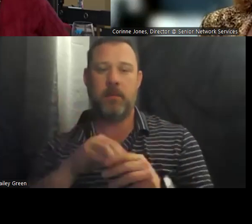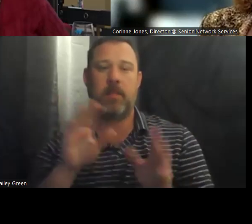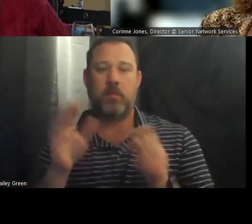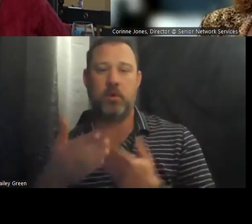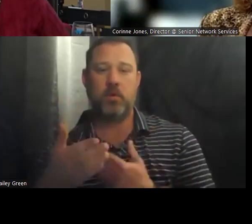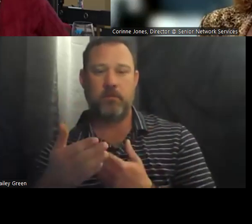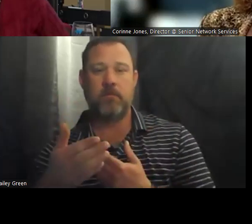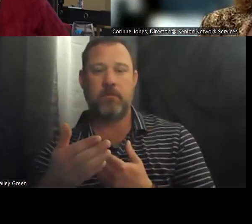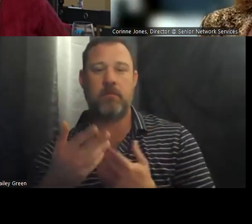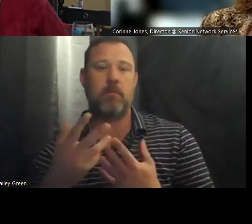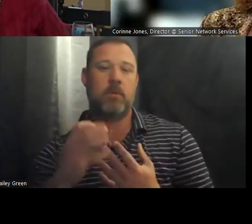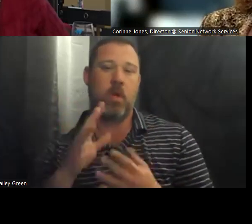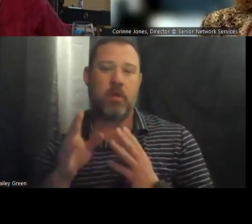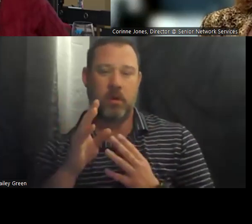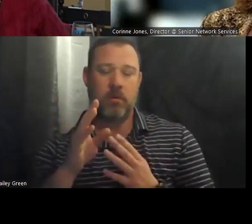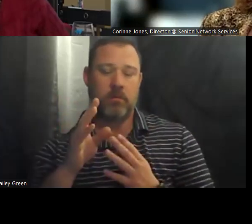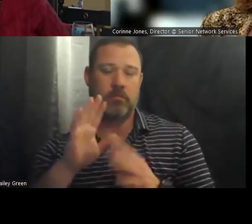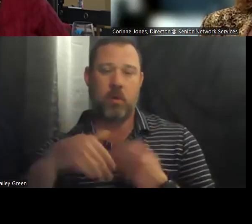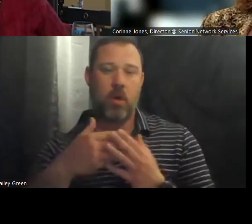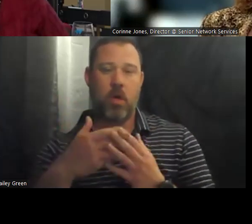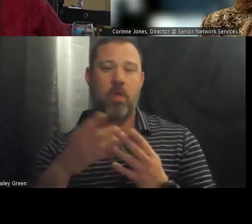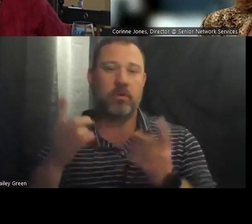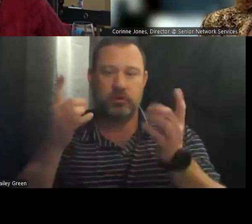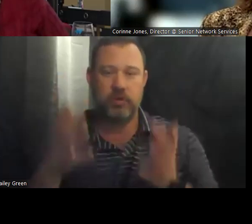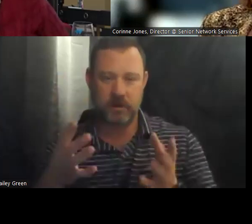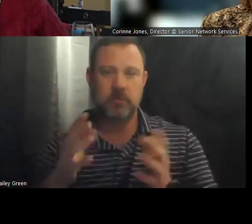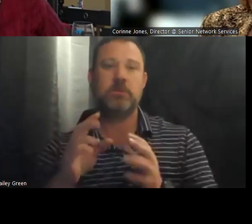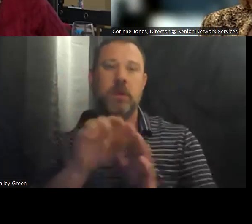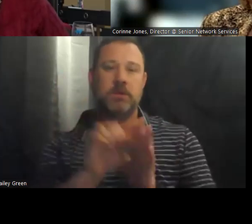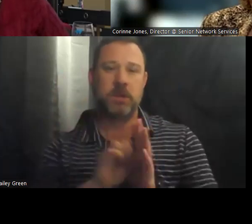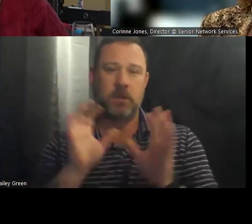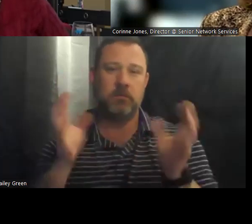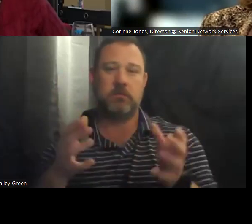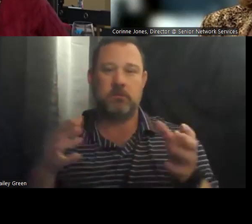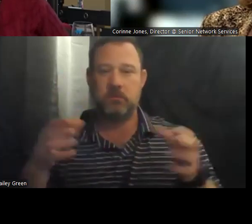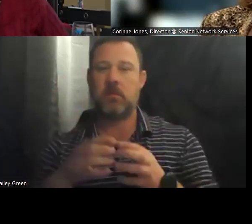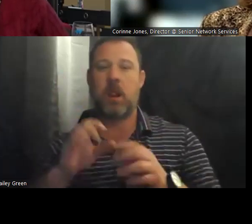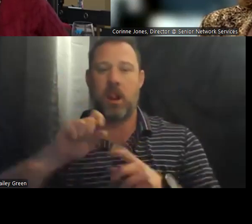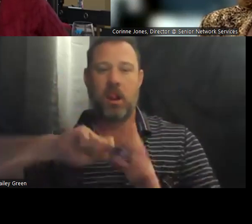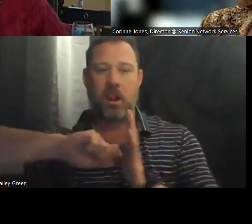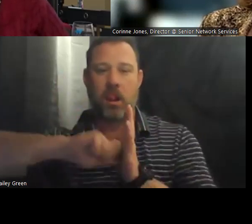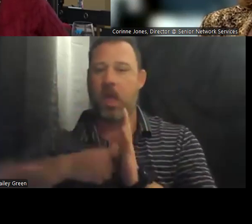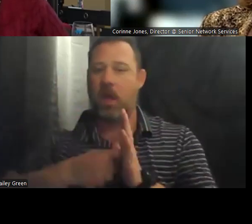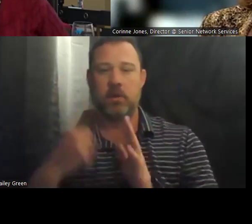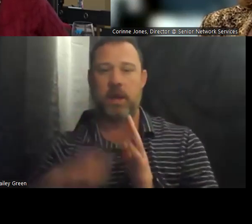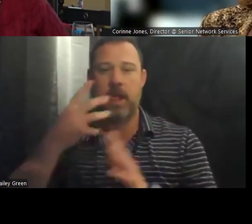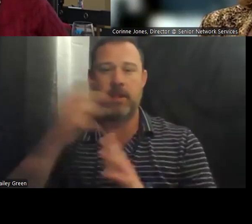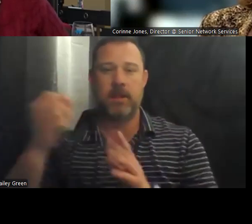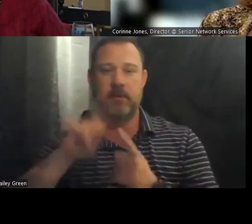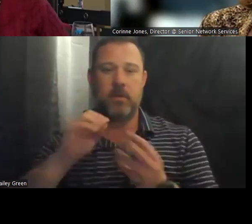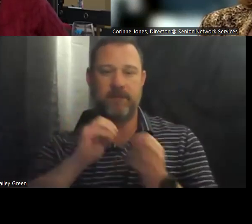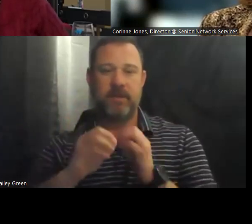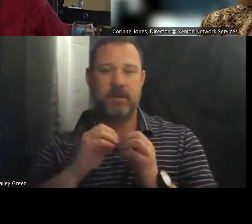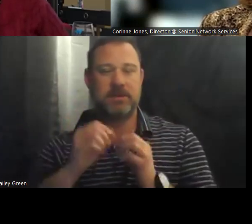I want to put all the directors, can all the directors get in a room across the state with a locked door and say, don't leave until this is fixed? It's